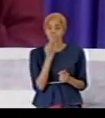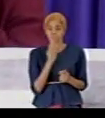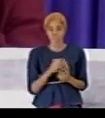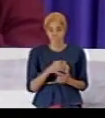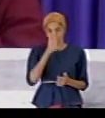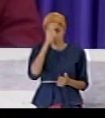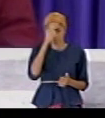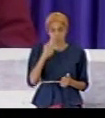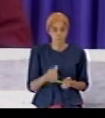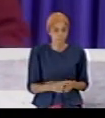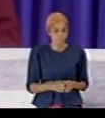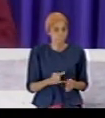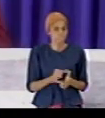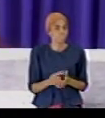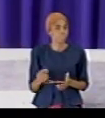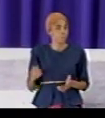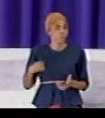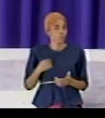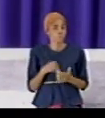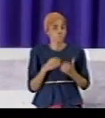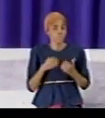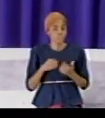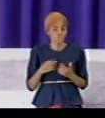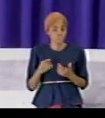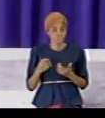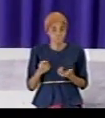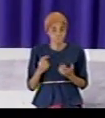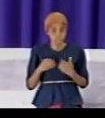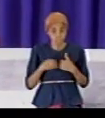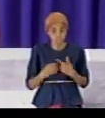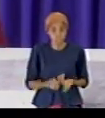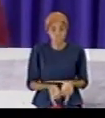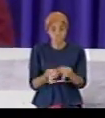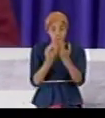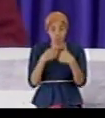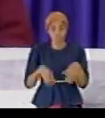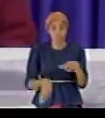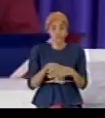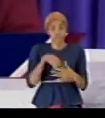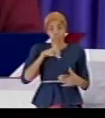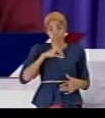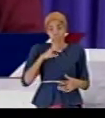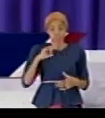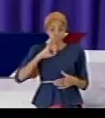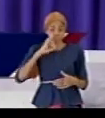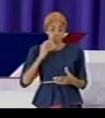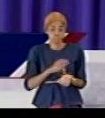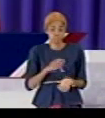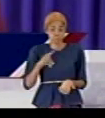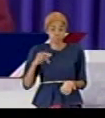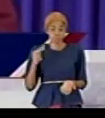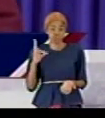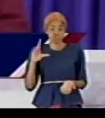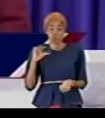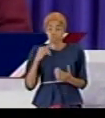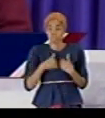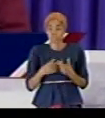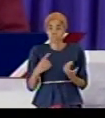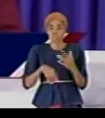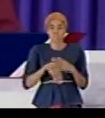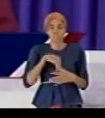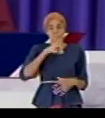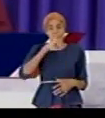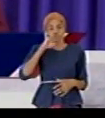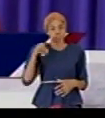Remember, he had come out of Judaism, but he still loved them. He was no more in